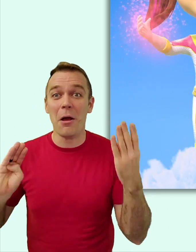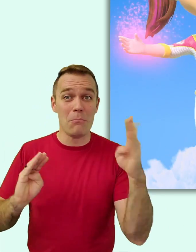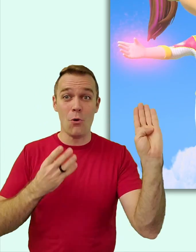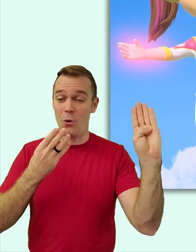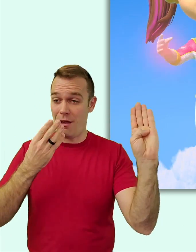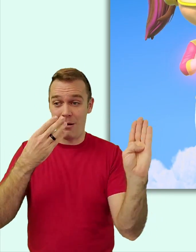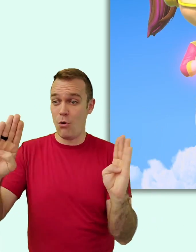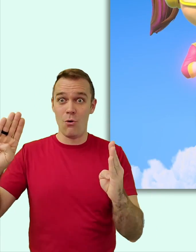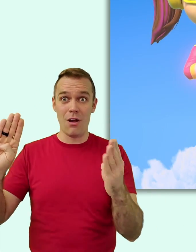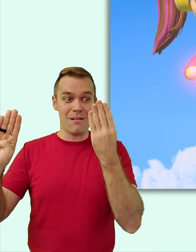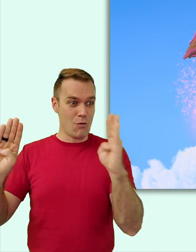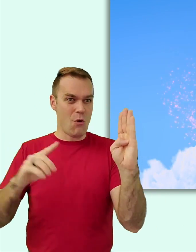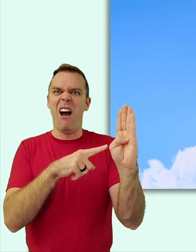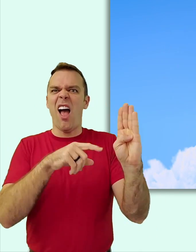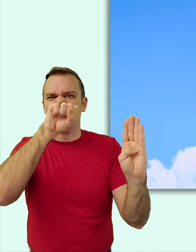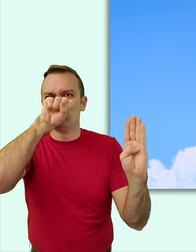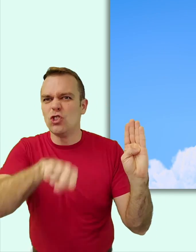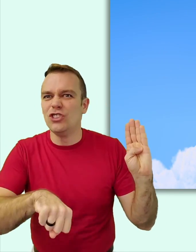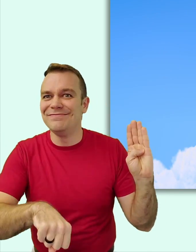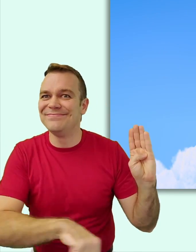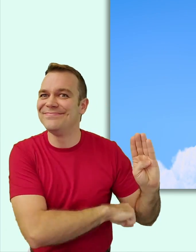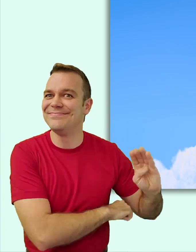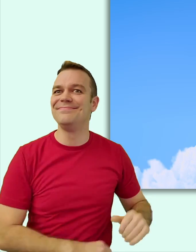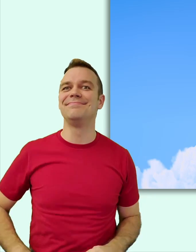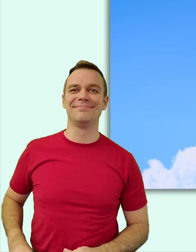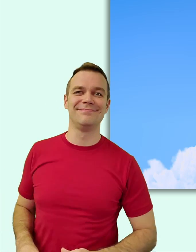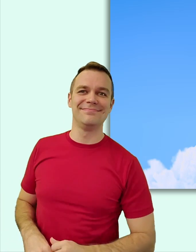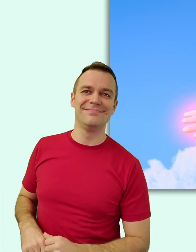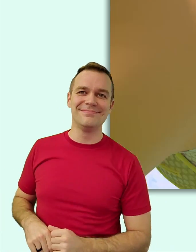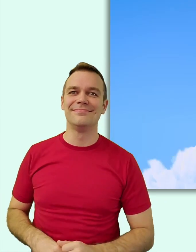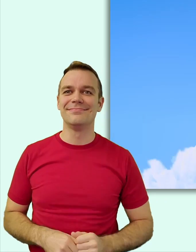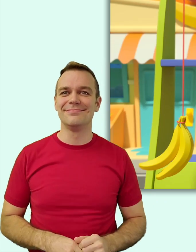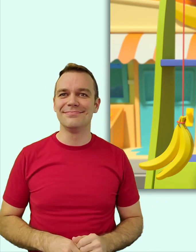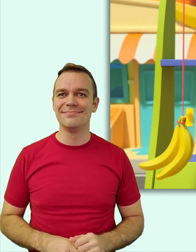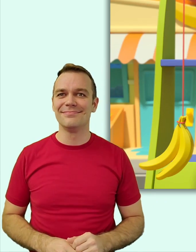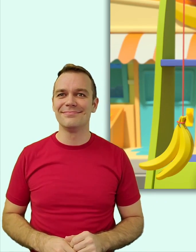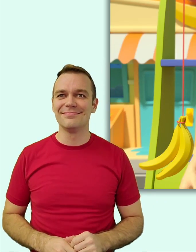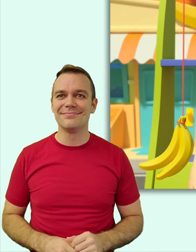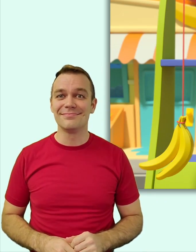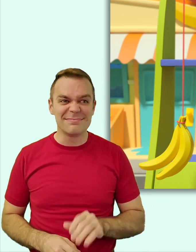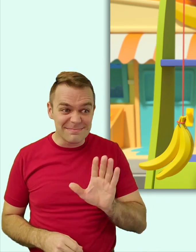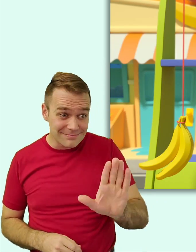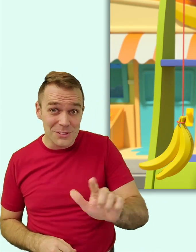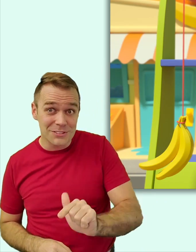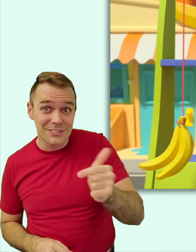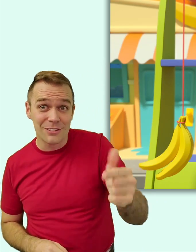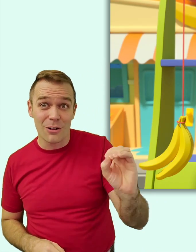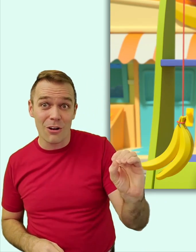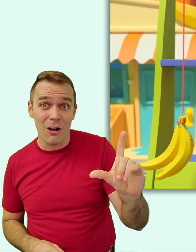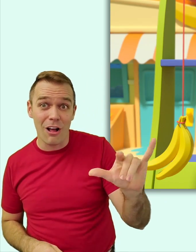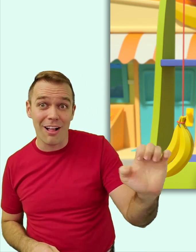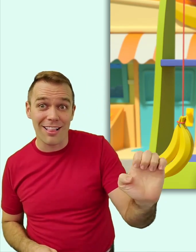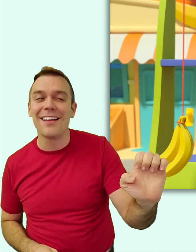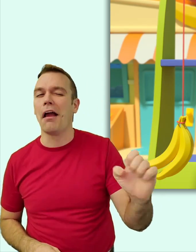Blue, blue, I love blue. It's your turn, Ollie.